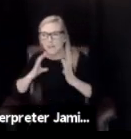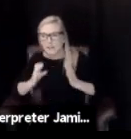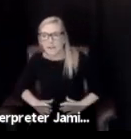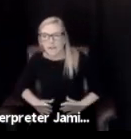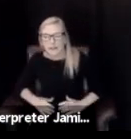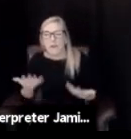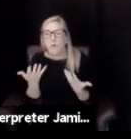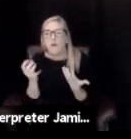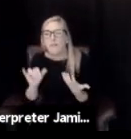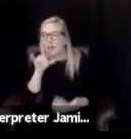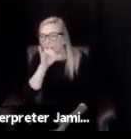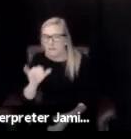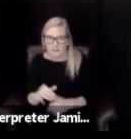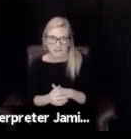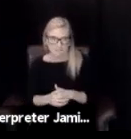that looks like.